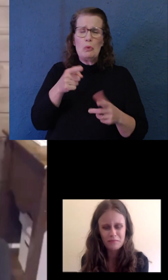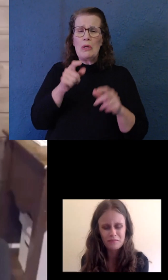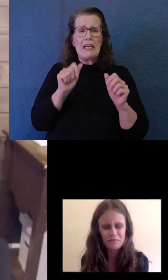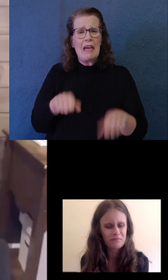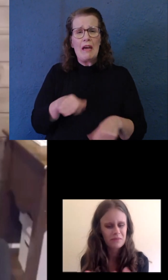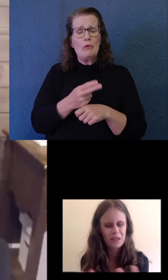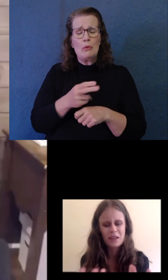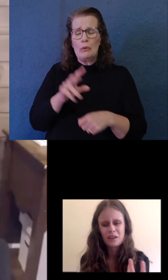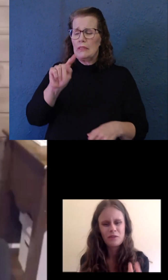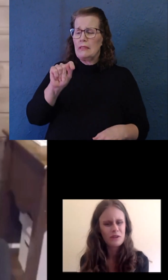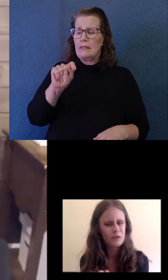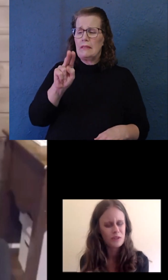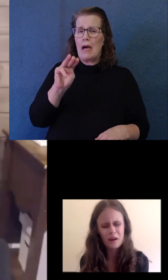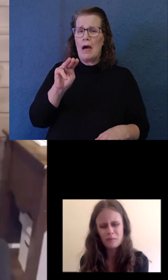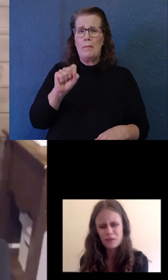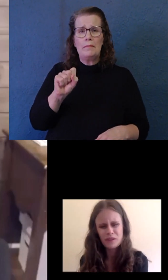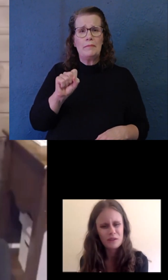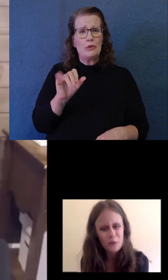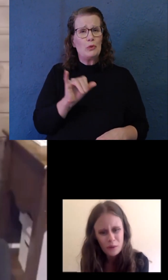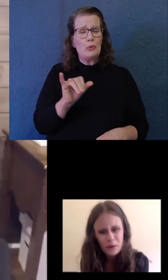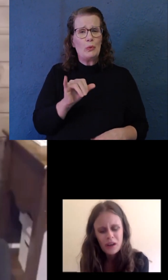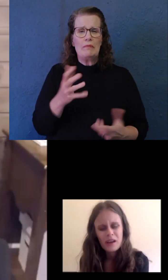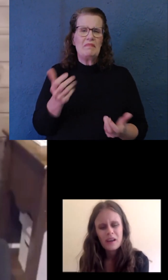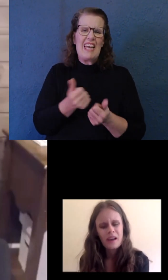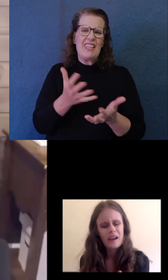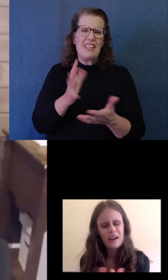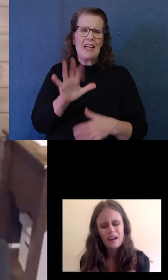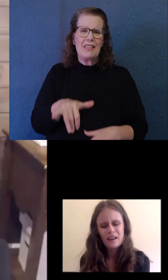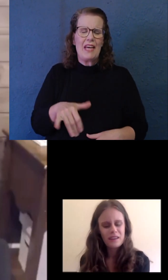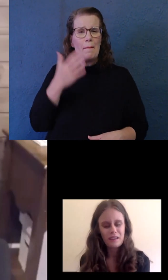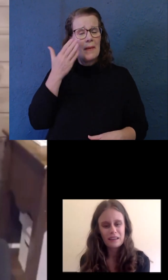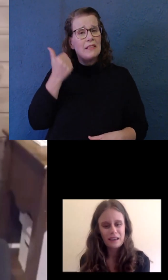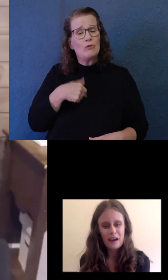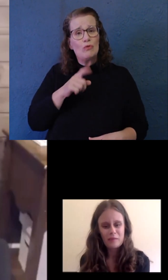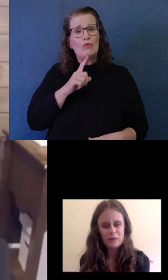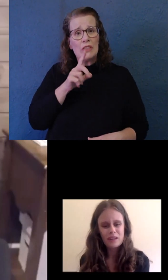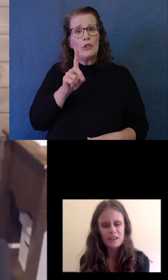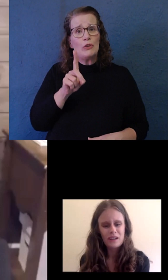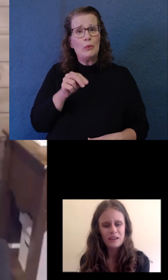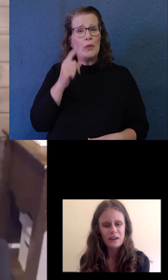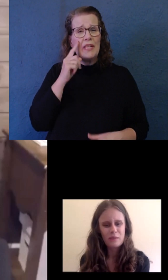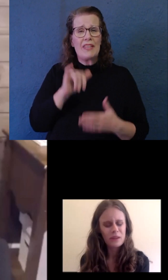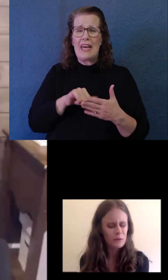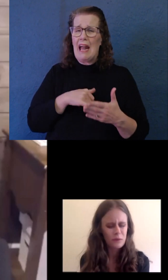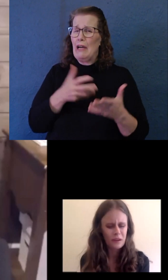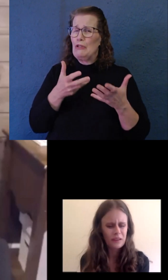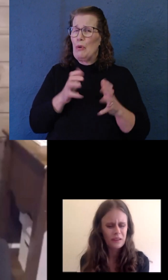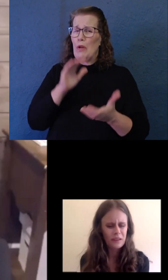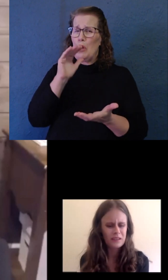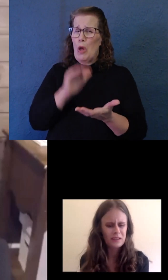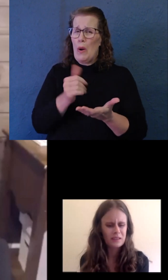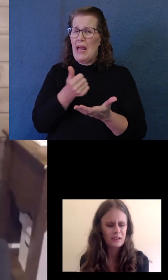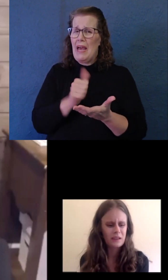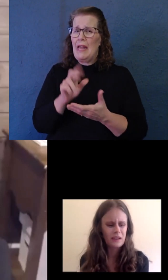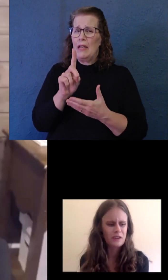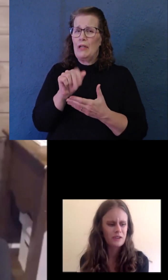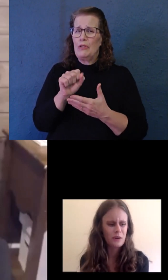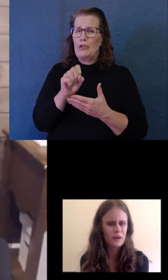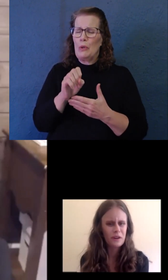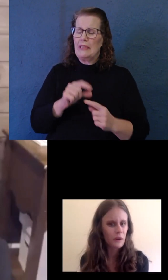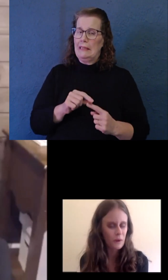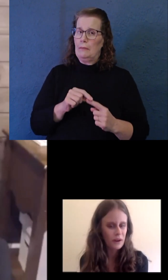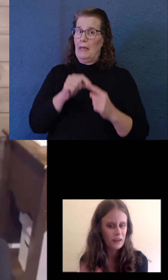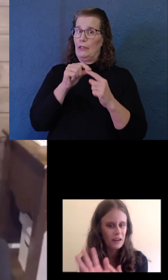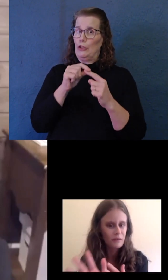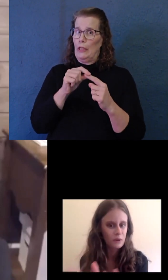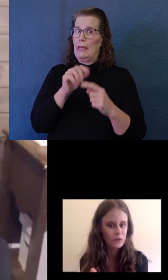Like, you can do Tums too, anything like that, because I really do think that that I don't